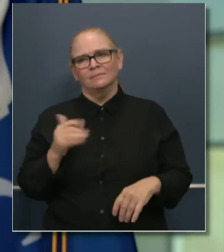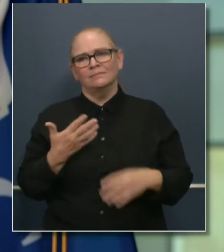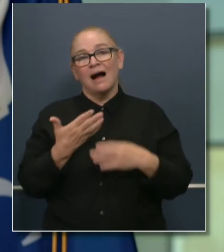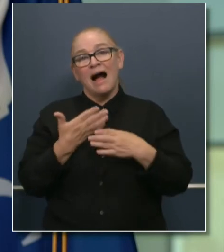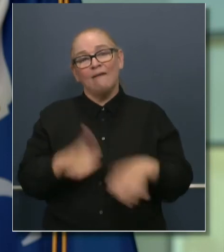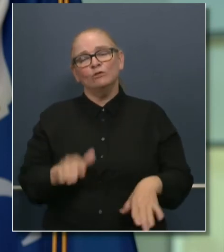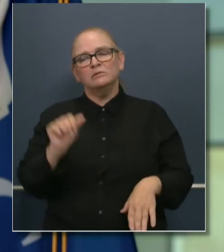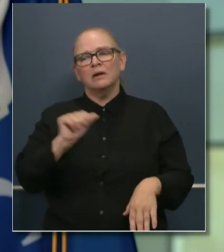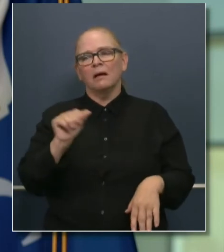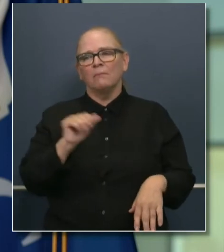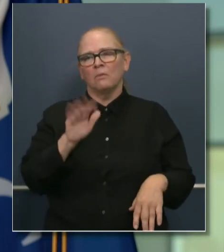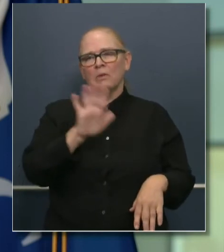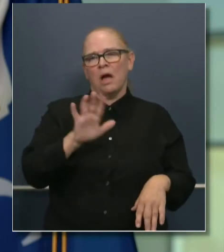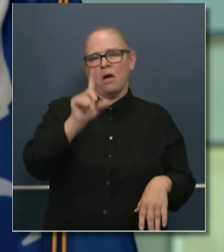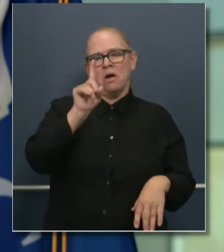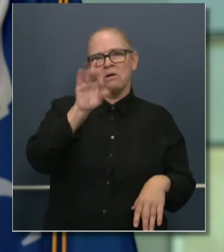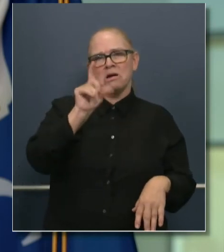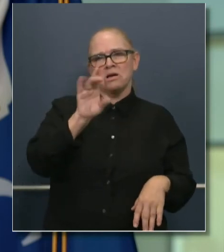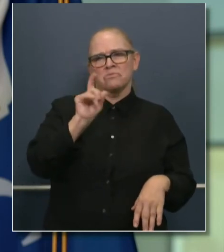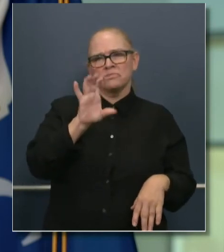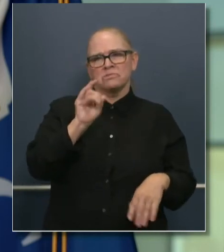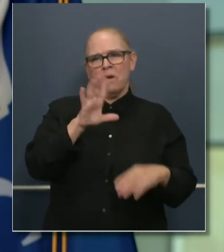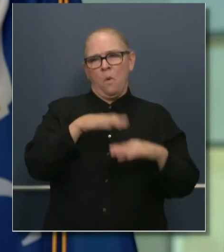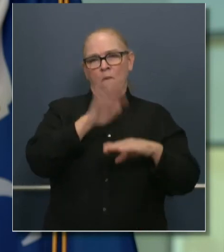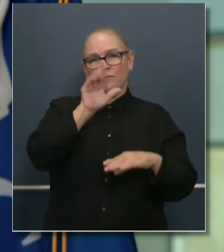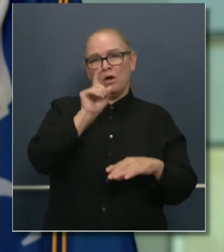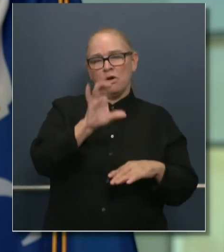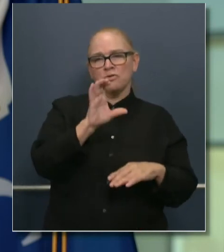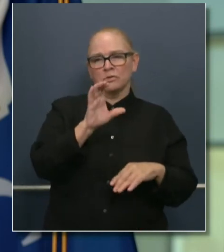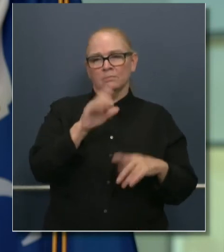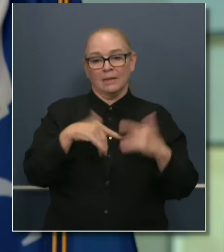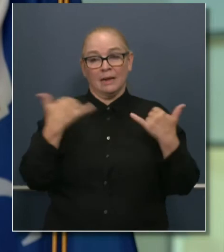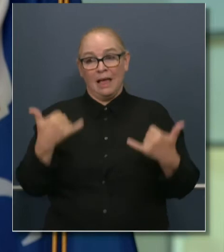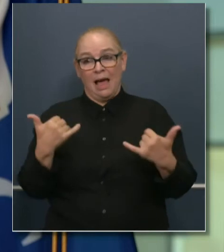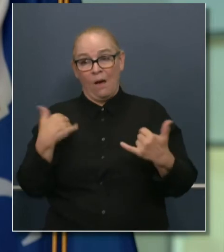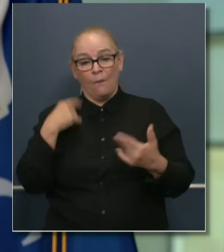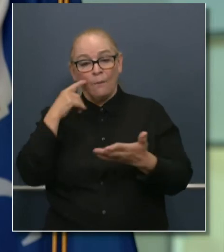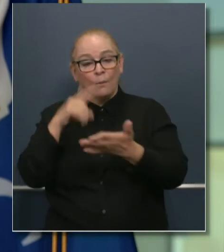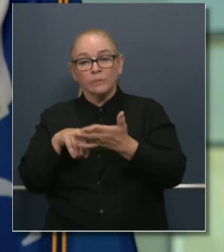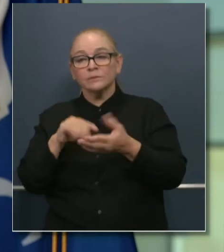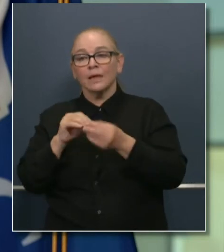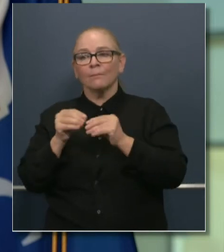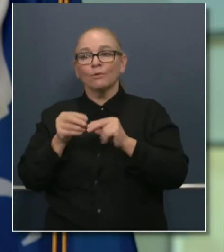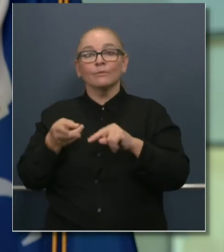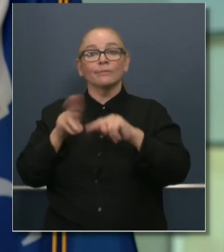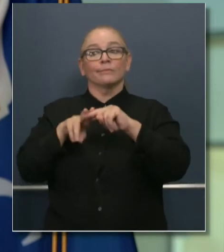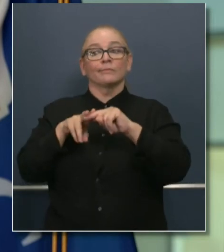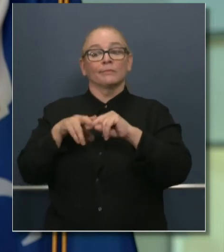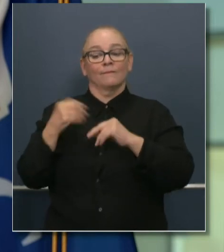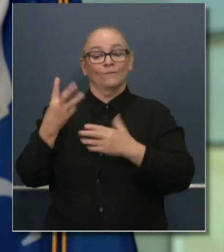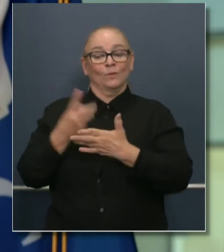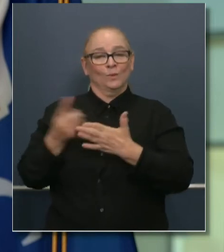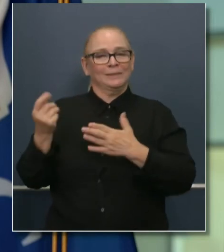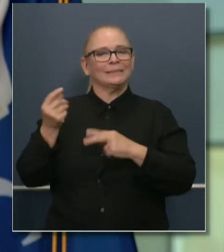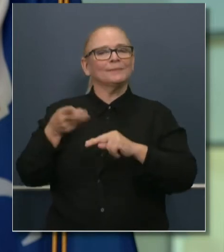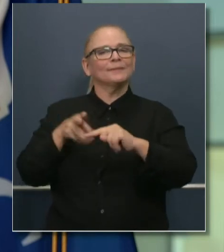of 100, and with the increase we've experienced over the last few weeks, the